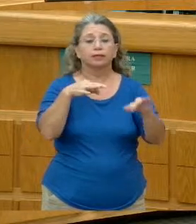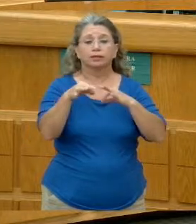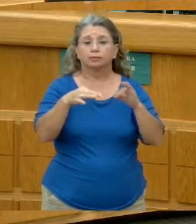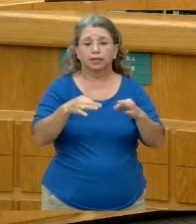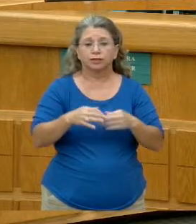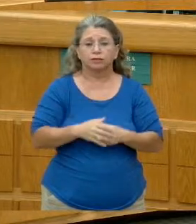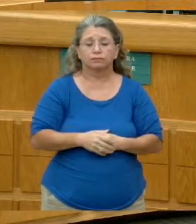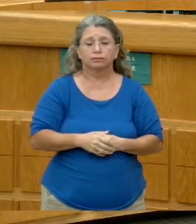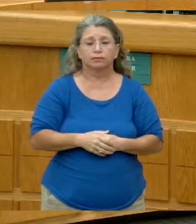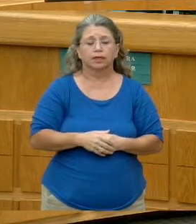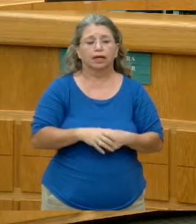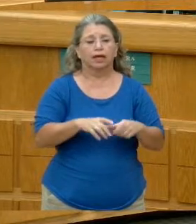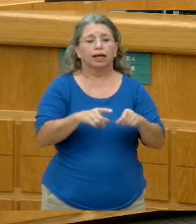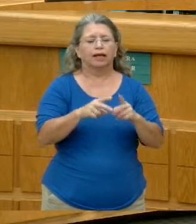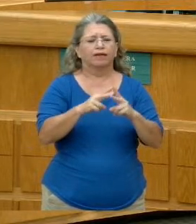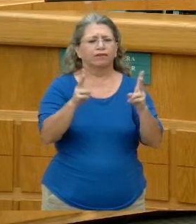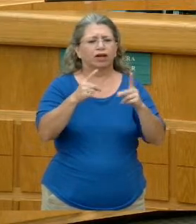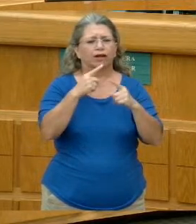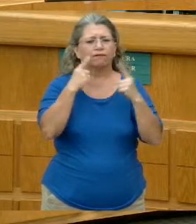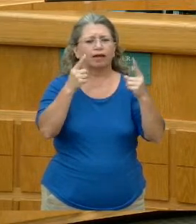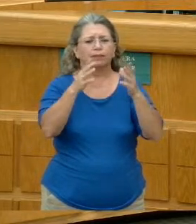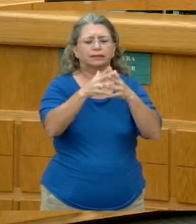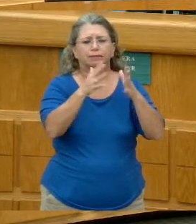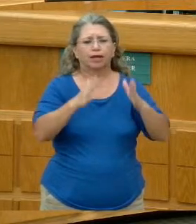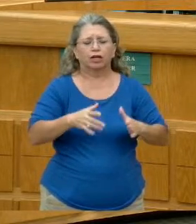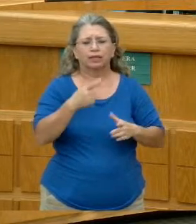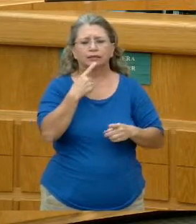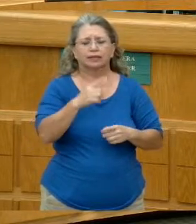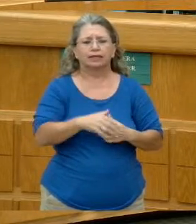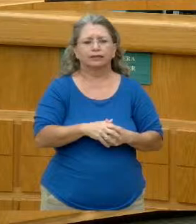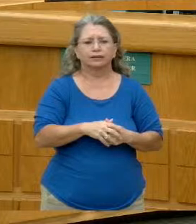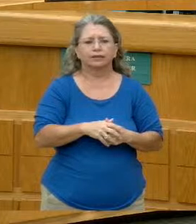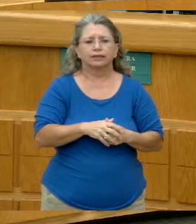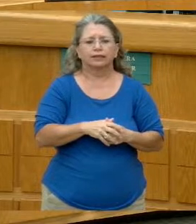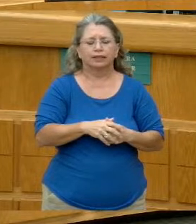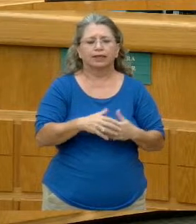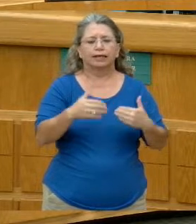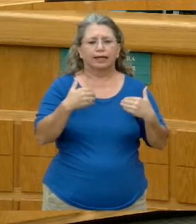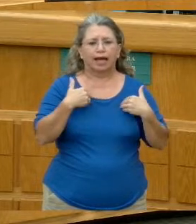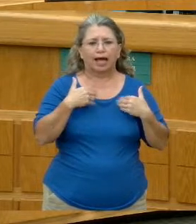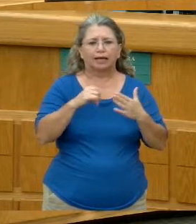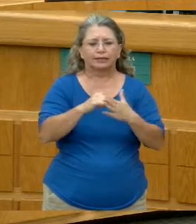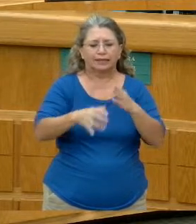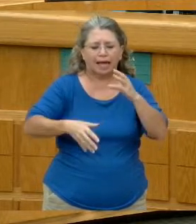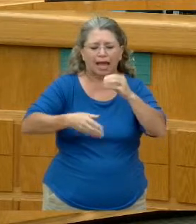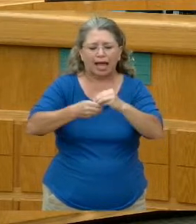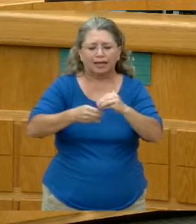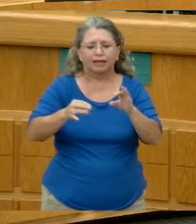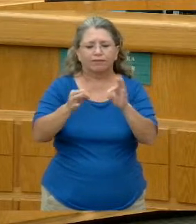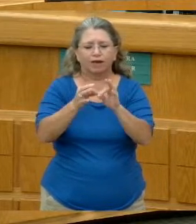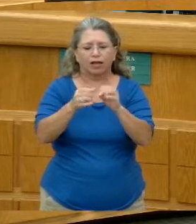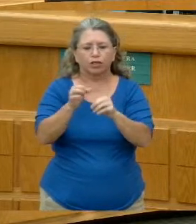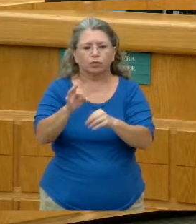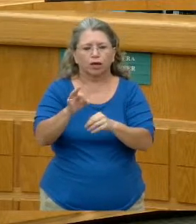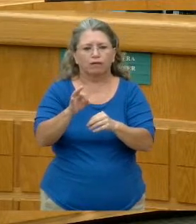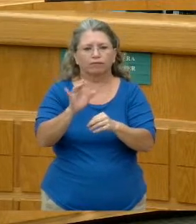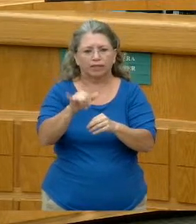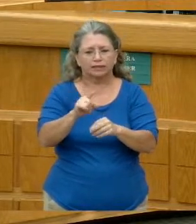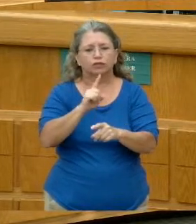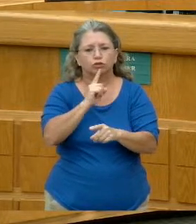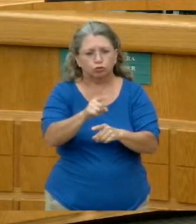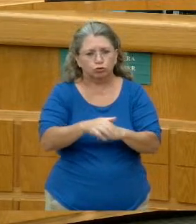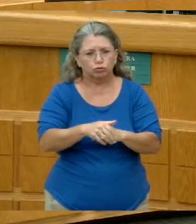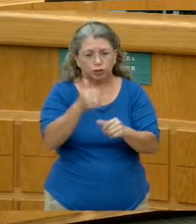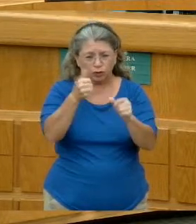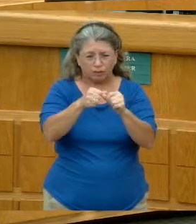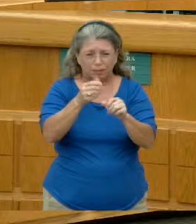And as a very famous American said, and it has the added value of being true. Do you remember in the early days of